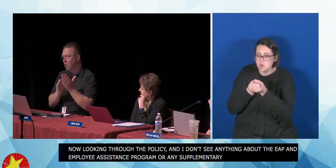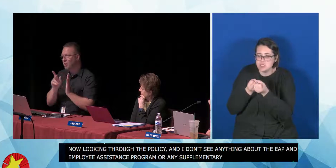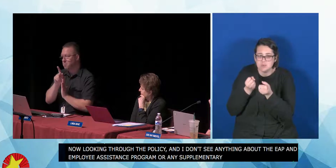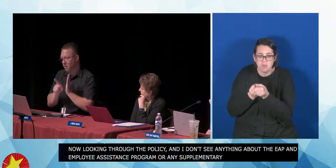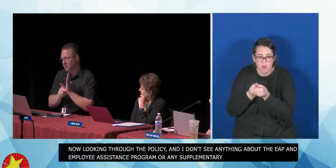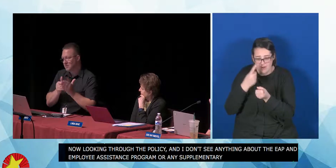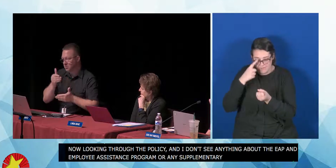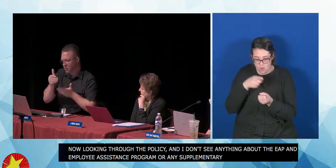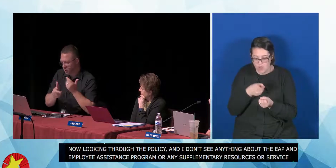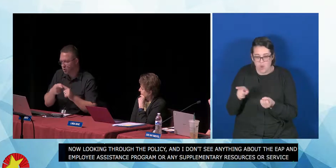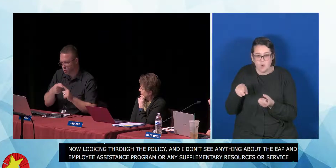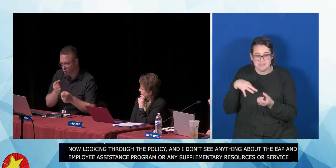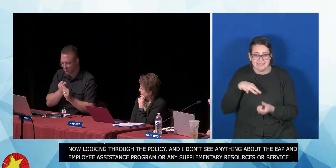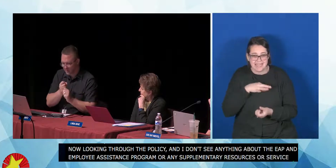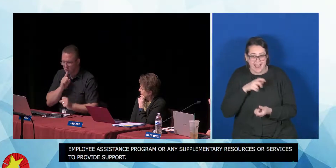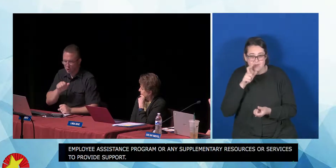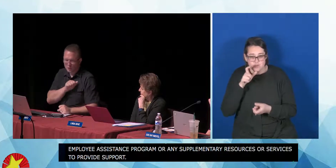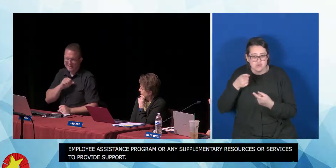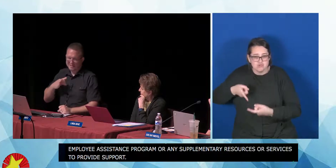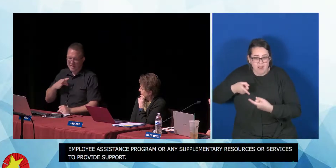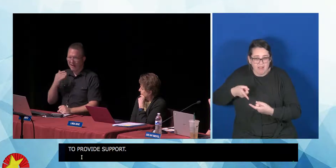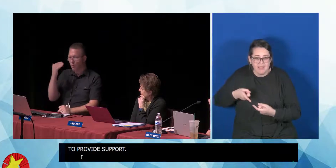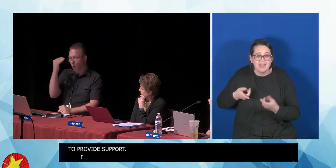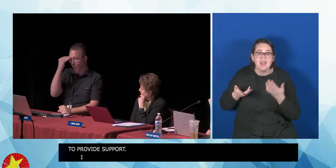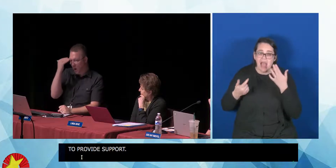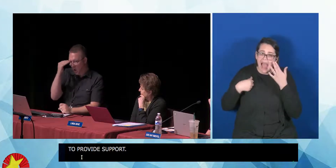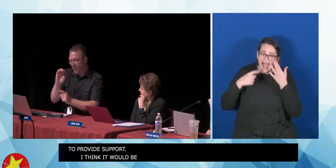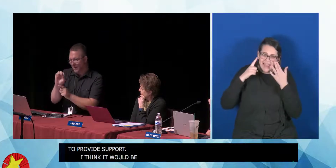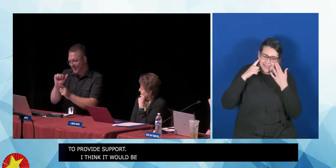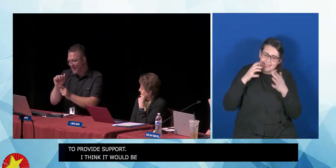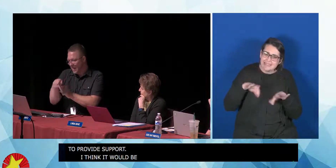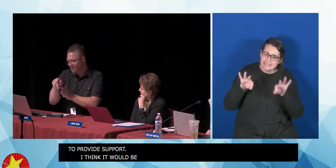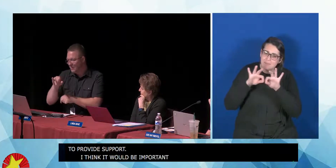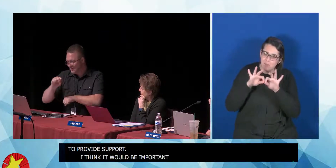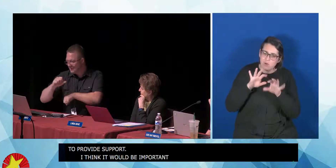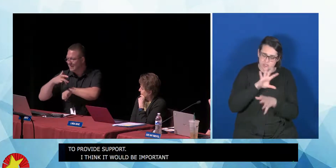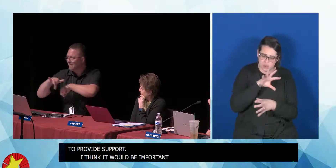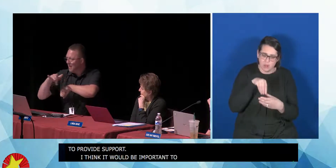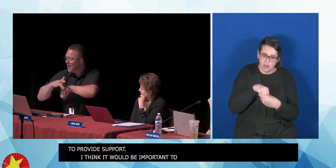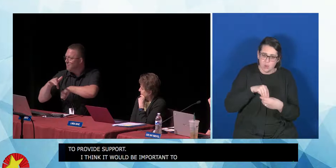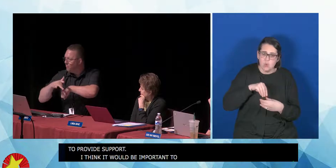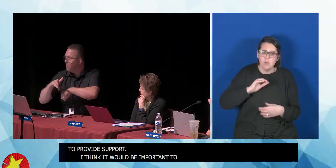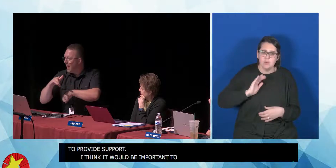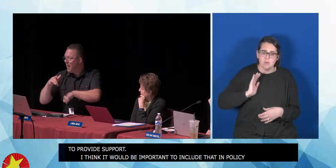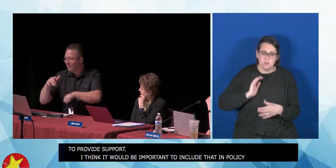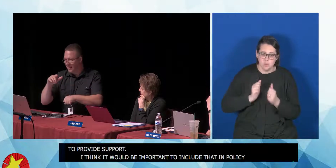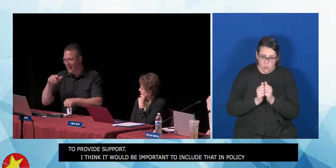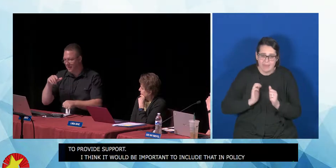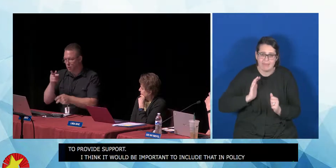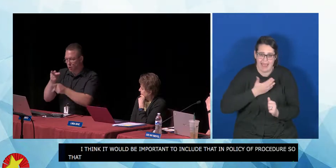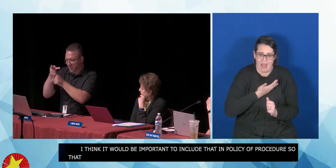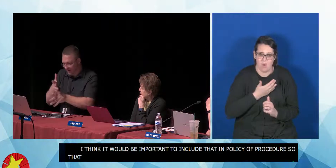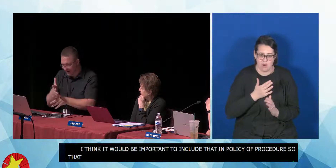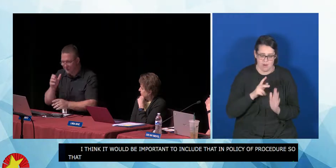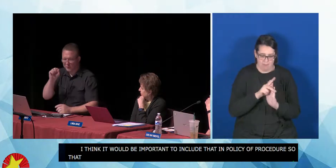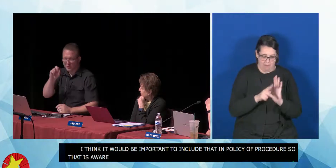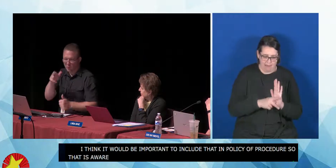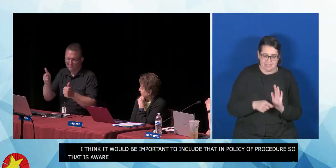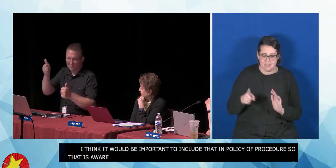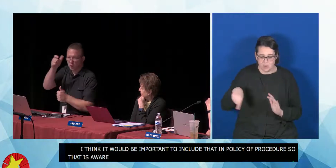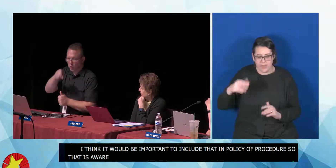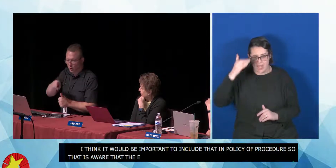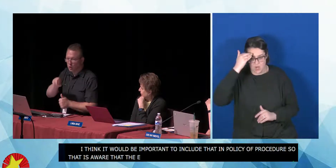be important to include that in policy and procedure. That way staff is aware that the EAP is available to